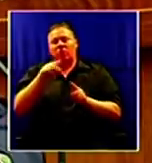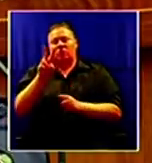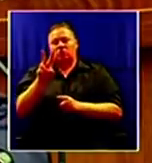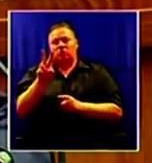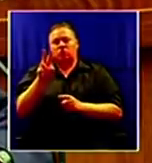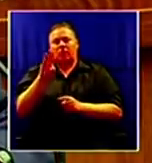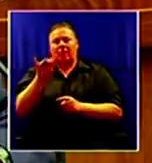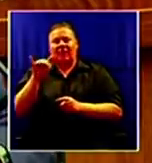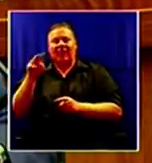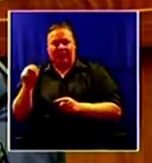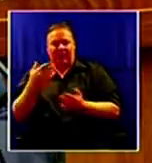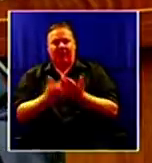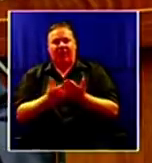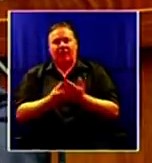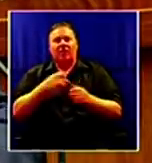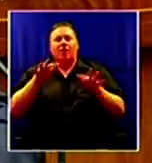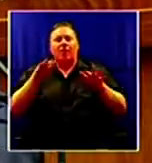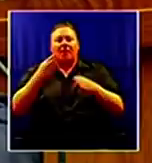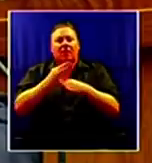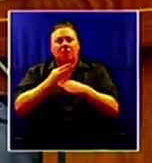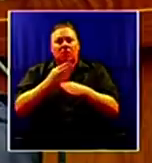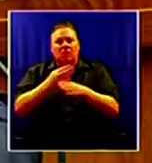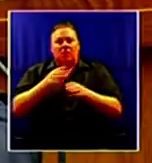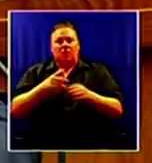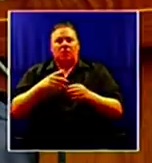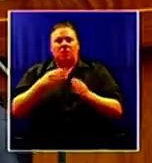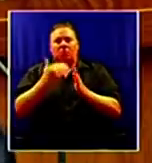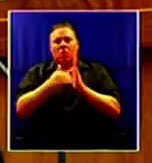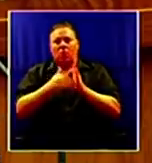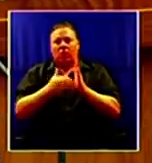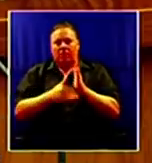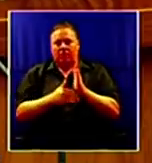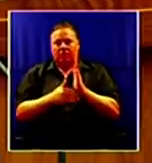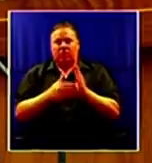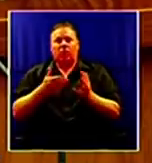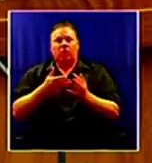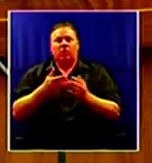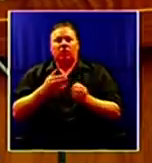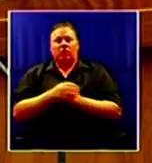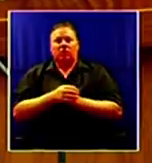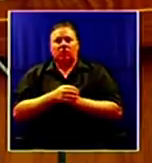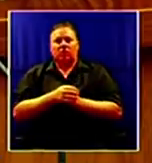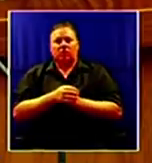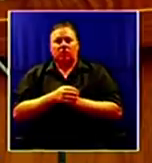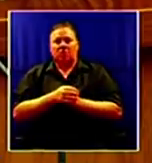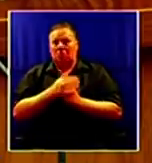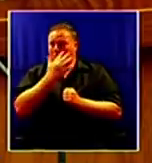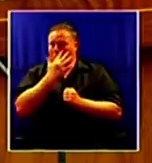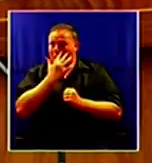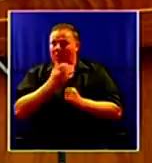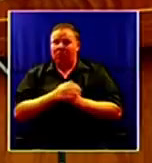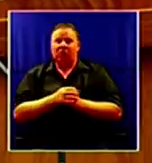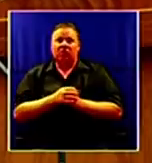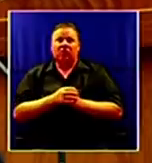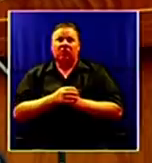program since the 2020 special adjustment budget. We are now augmenting